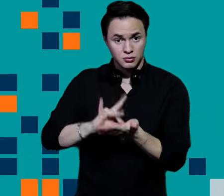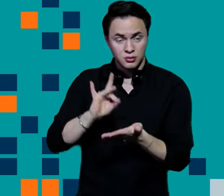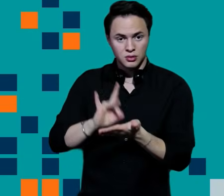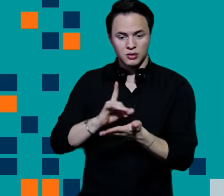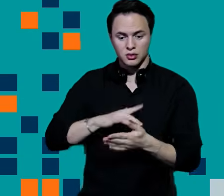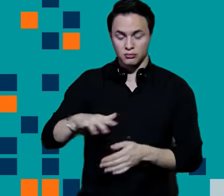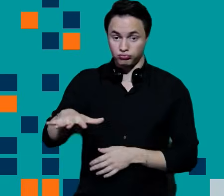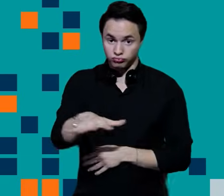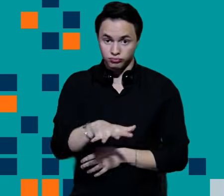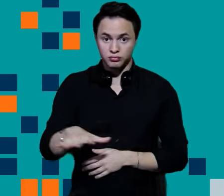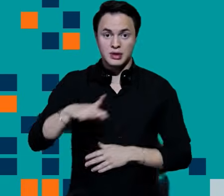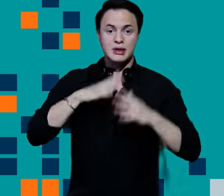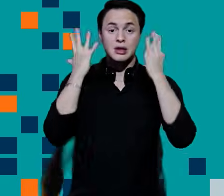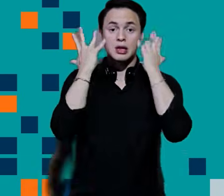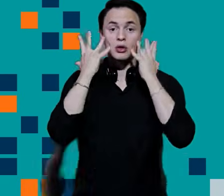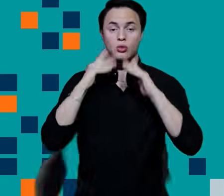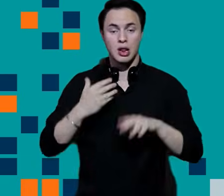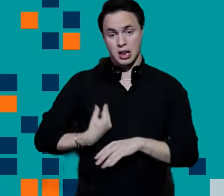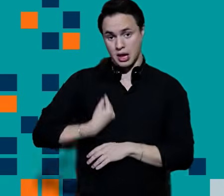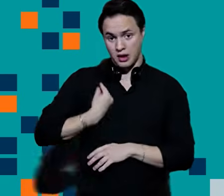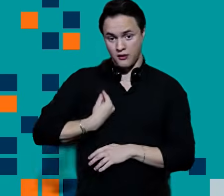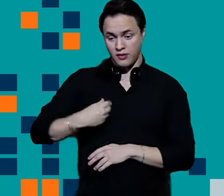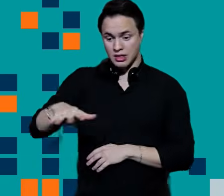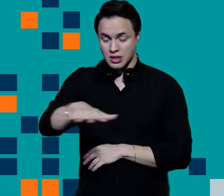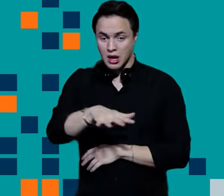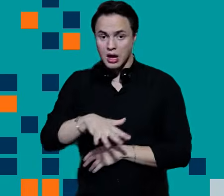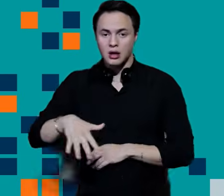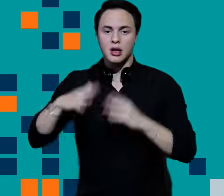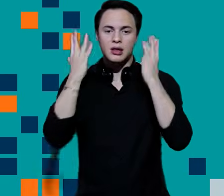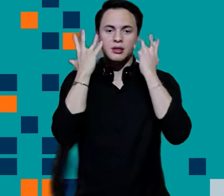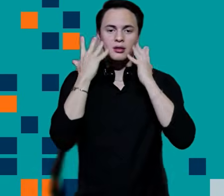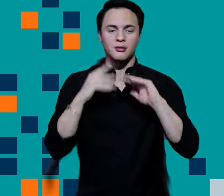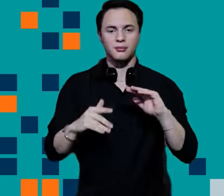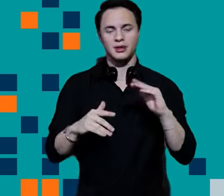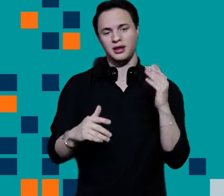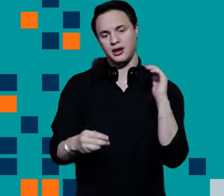environments that have natural light, natural material, natural